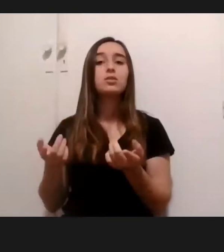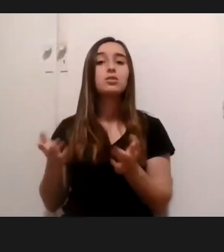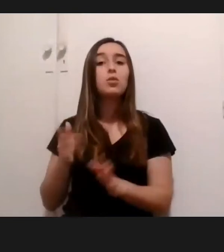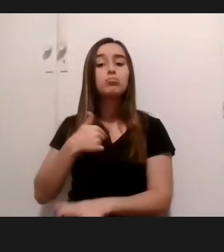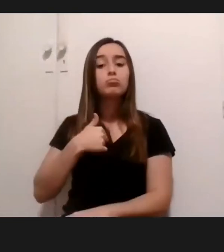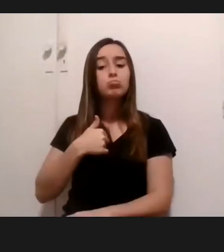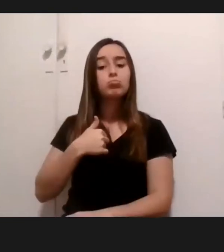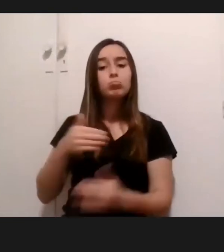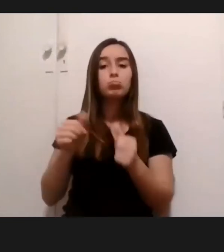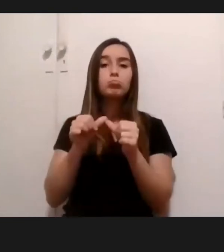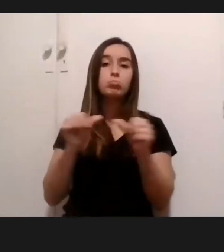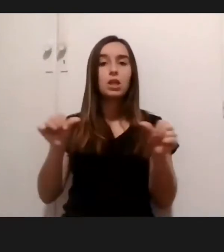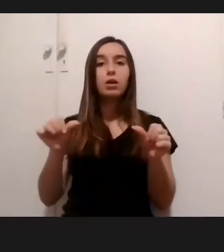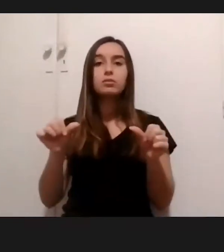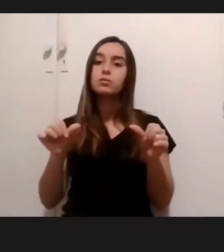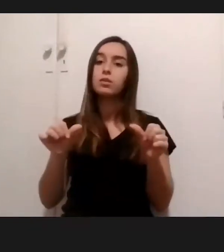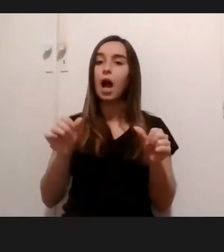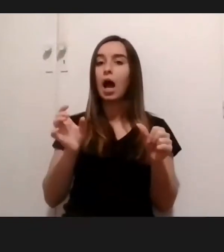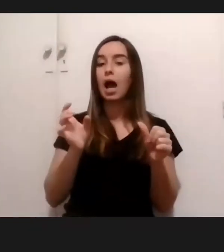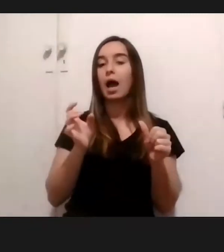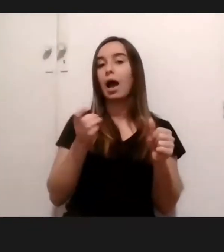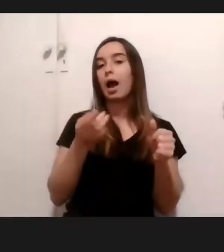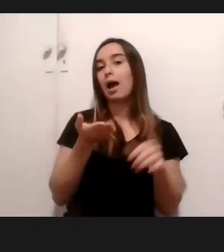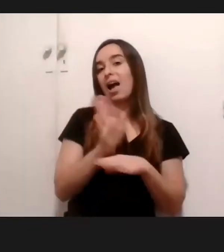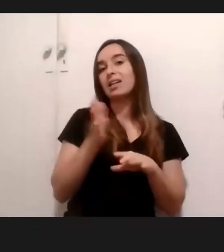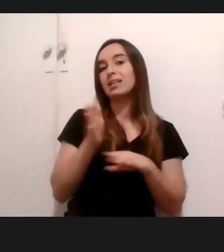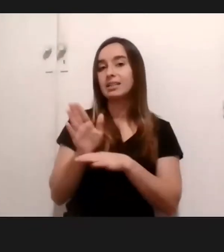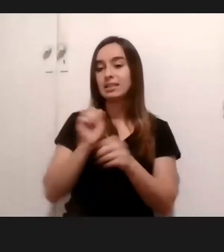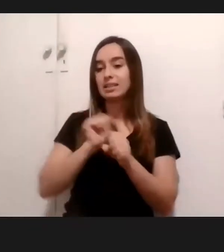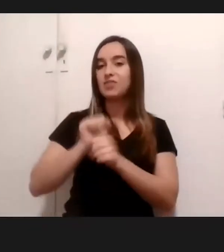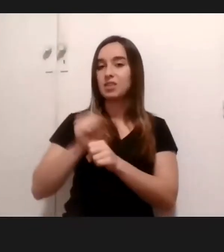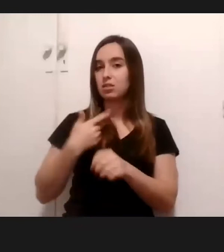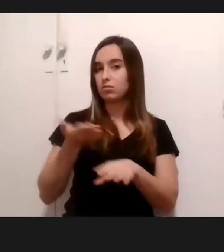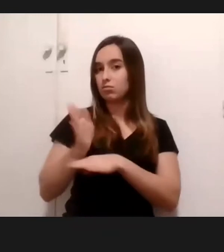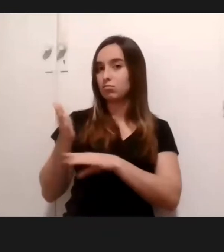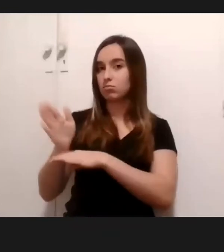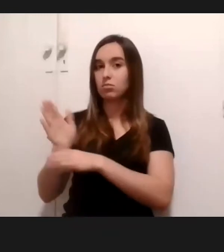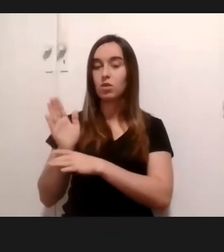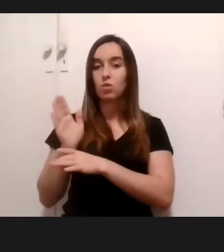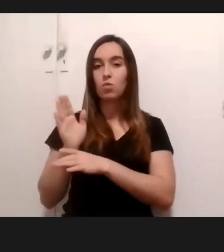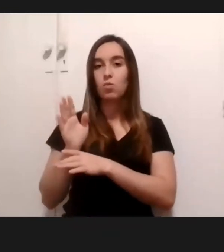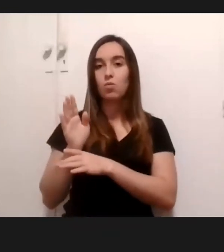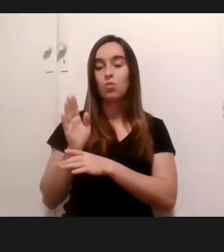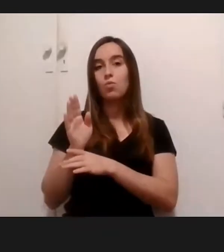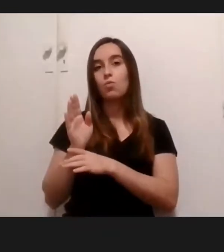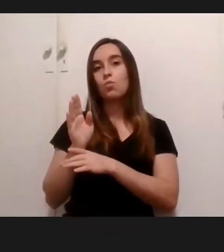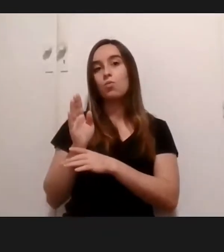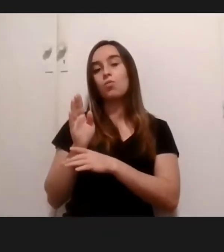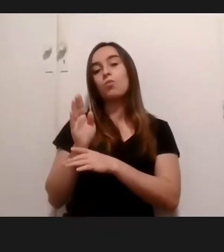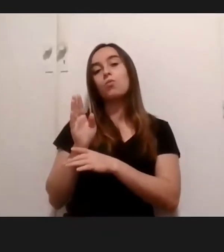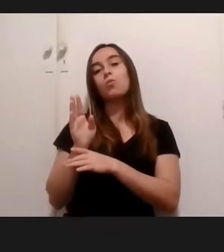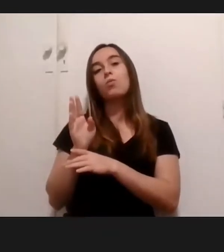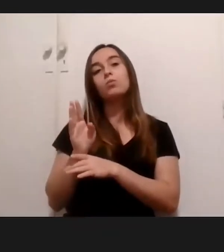organize some daytime activities. We led the workshops in online, and then